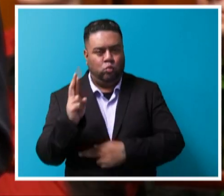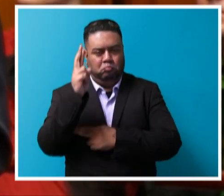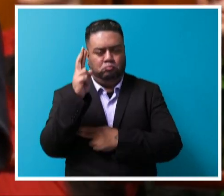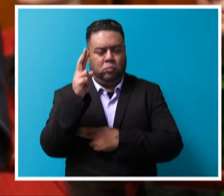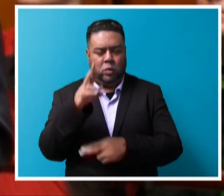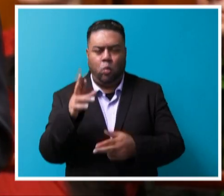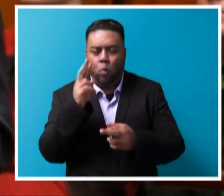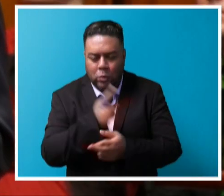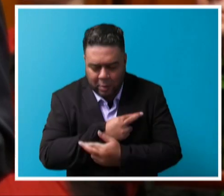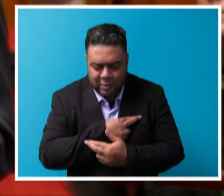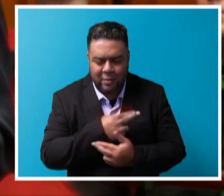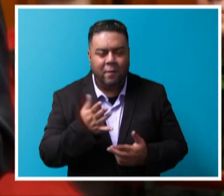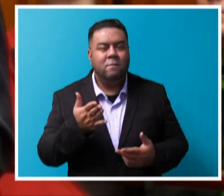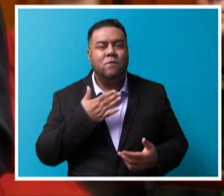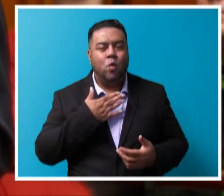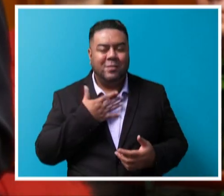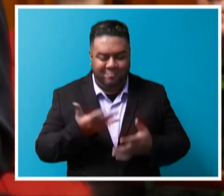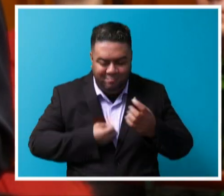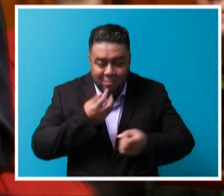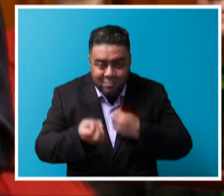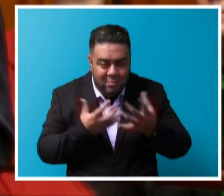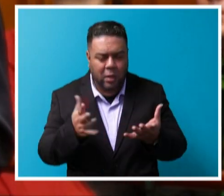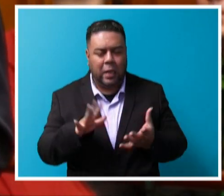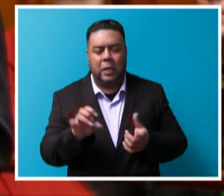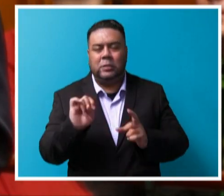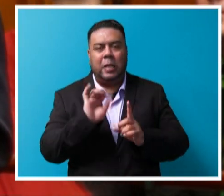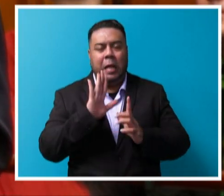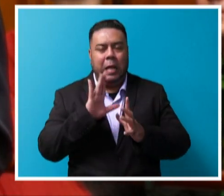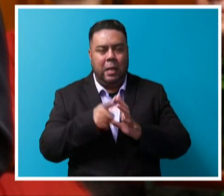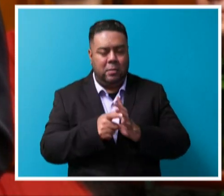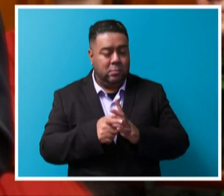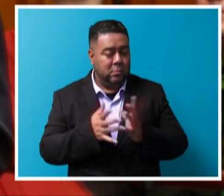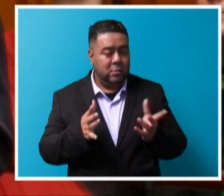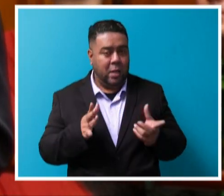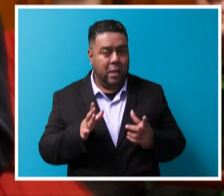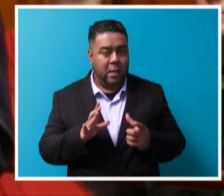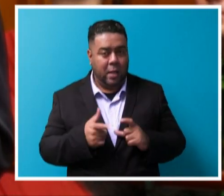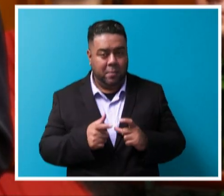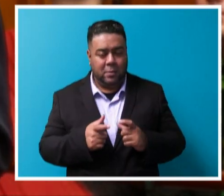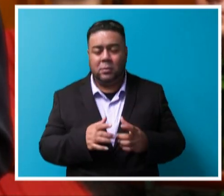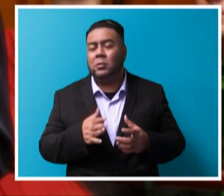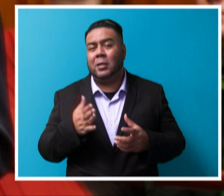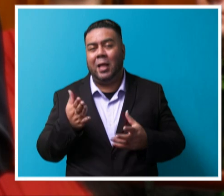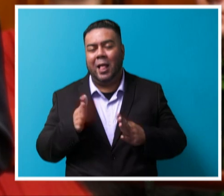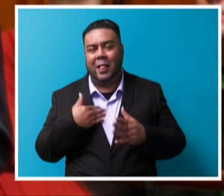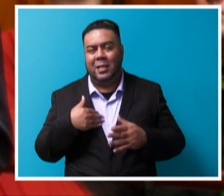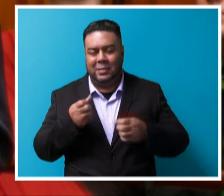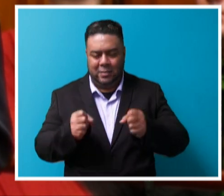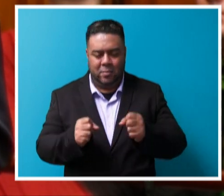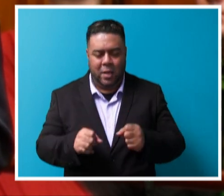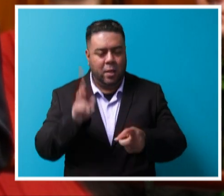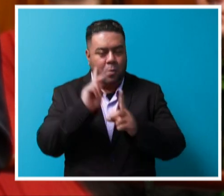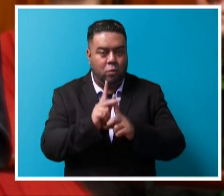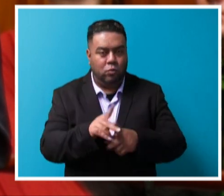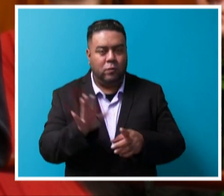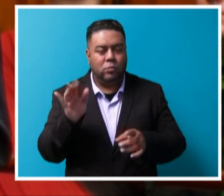primary health care and universal health coverage, climate-resilient health system, and the priorities of small island developing